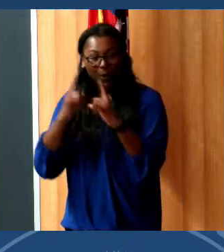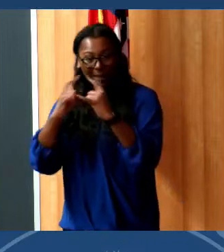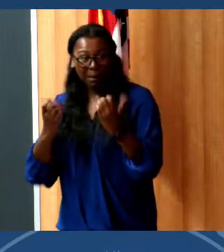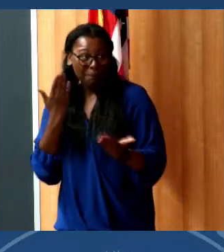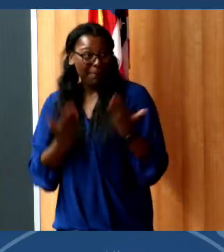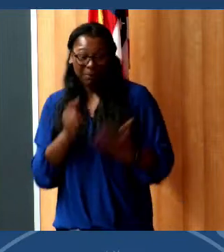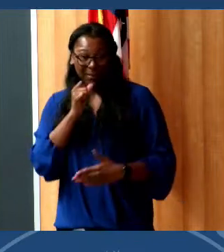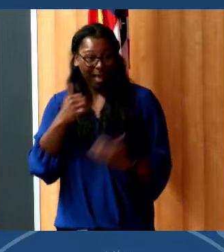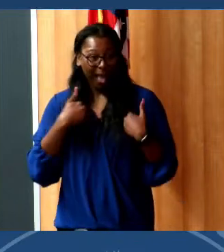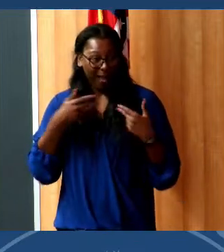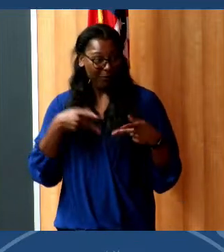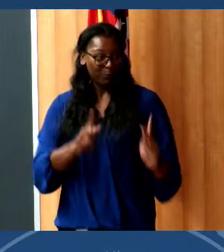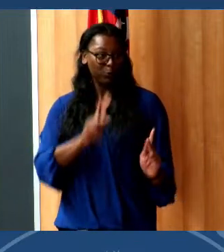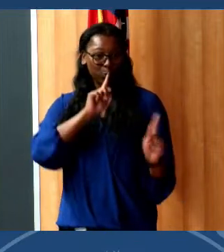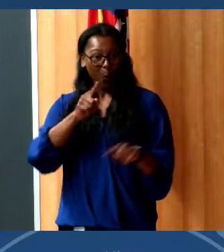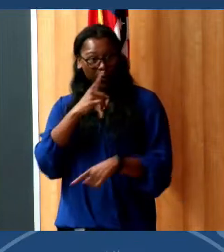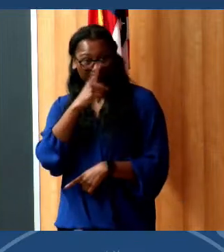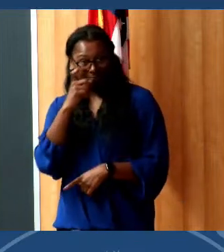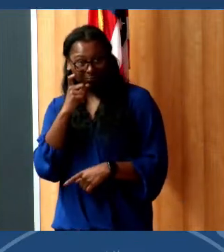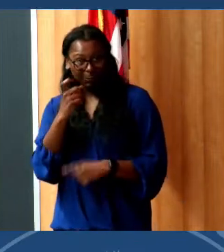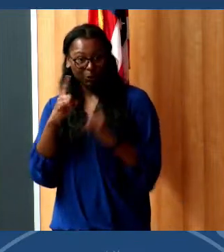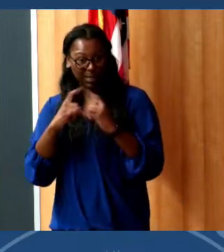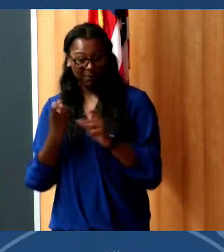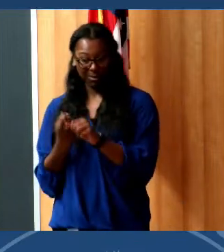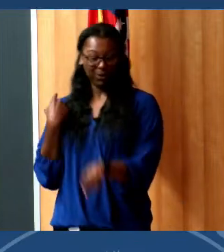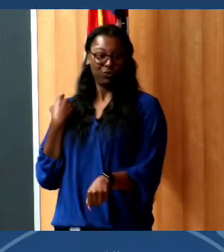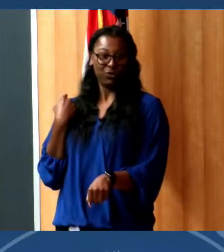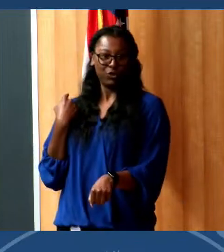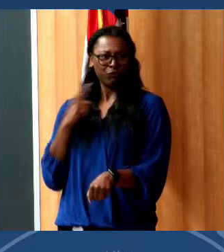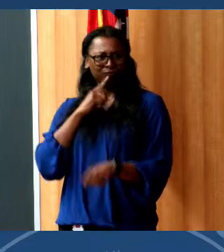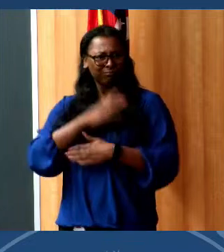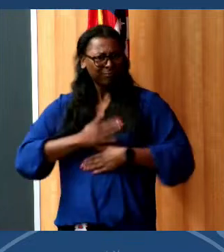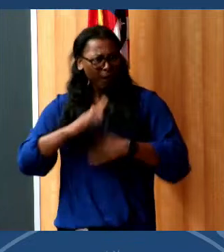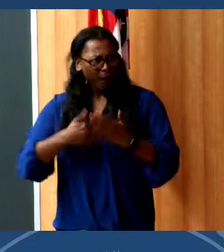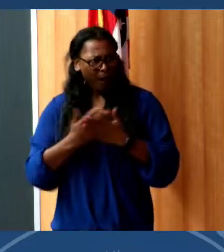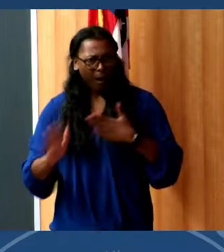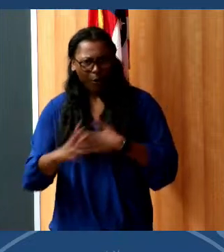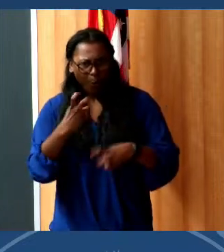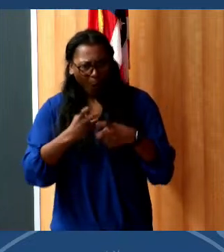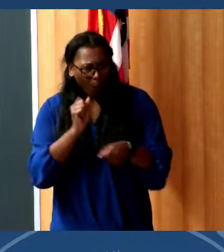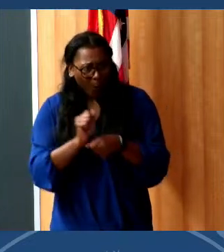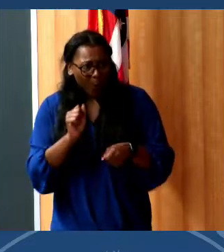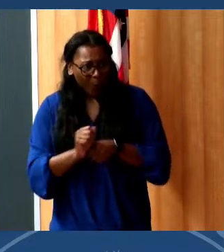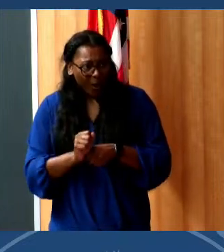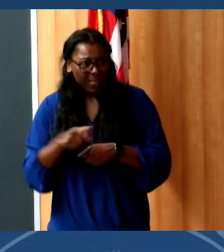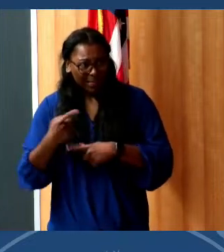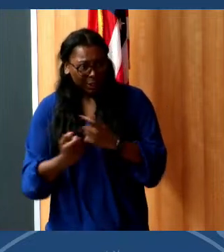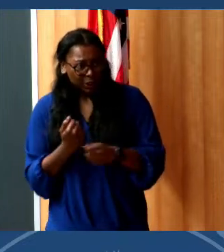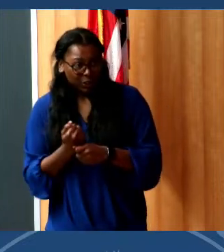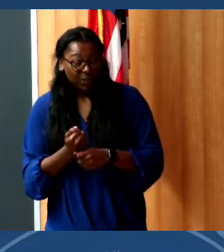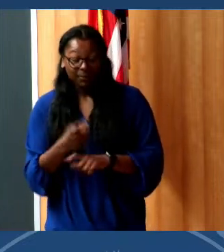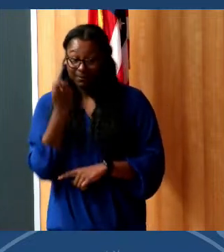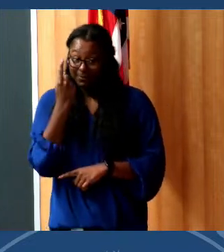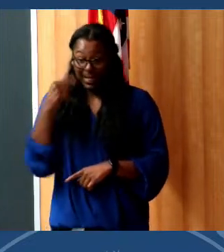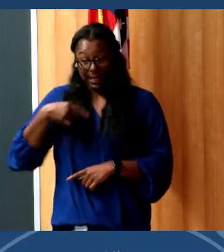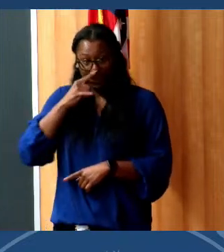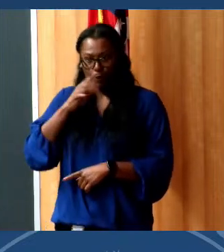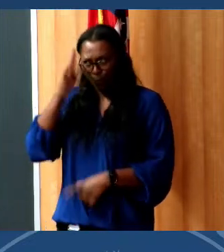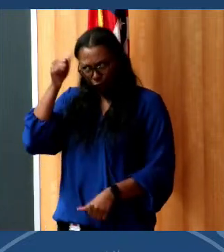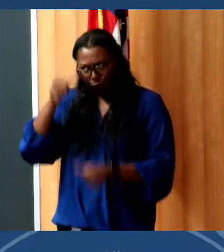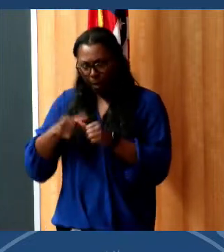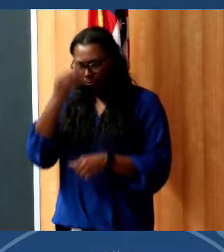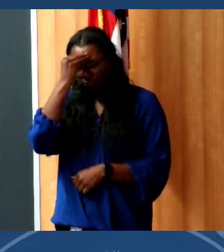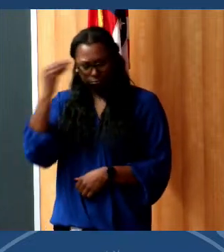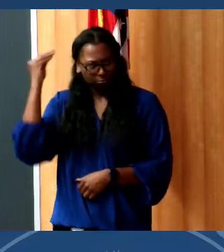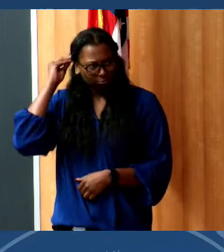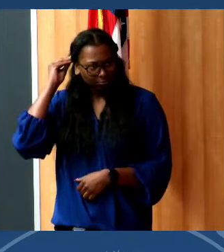came to camp before. So we really appreciate all you did, and these kids will remember you. I'll tell you, I've been with the